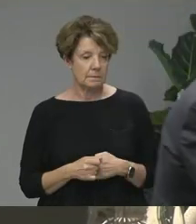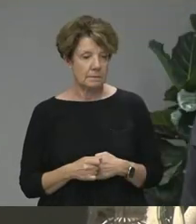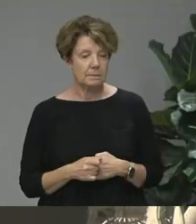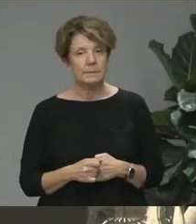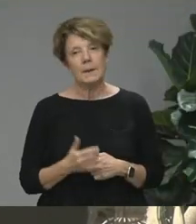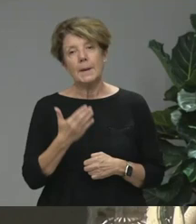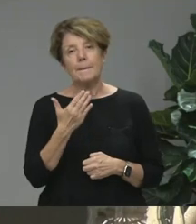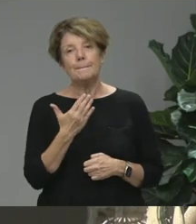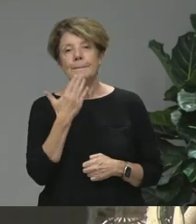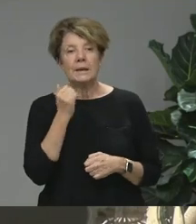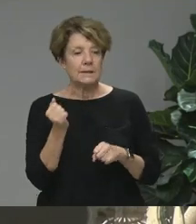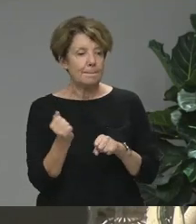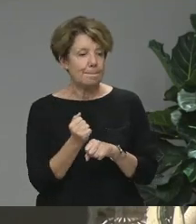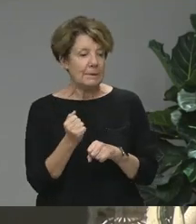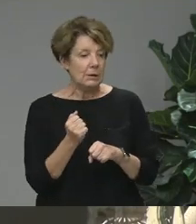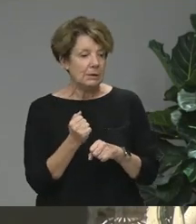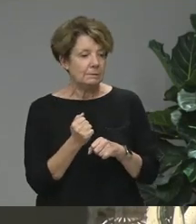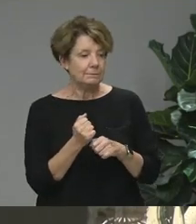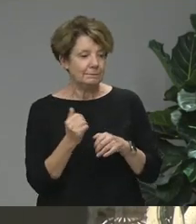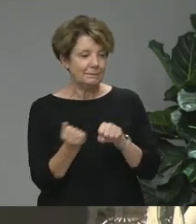Please keep it to a question, if possible.